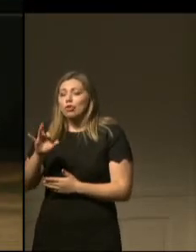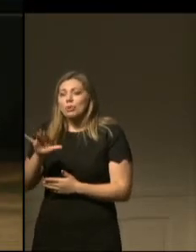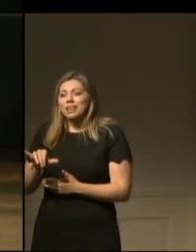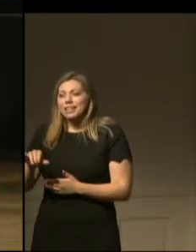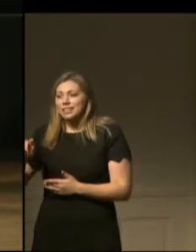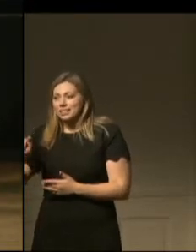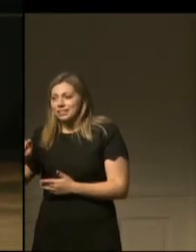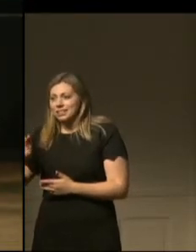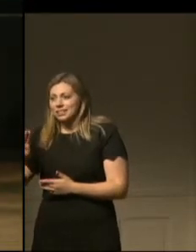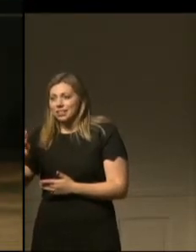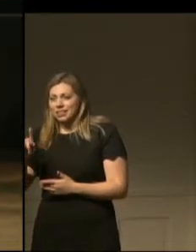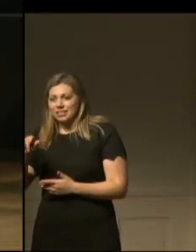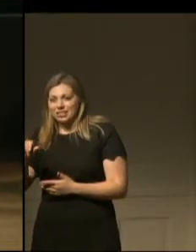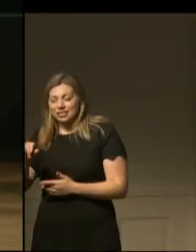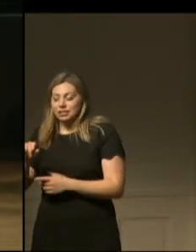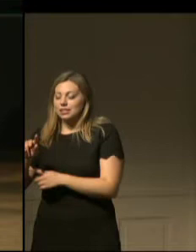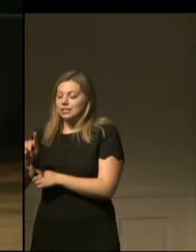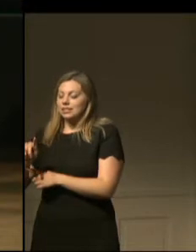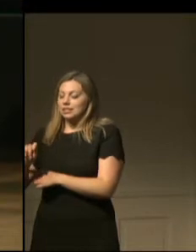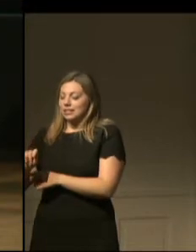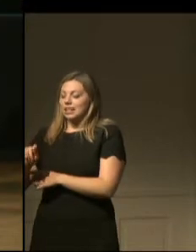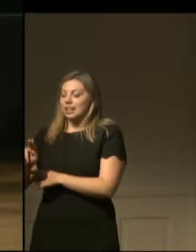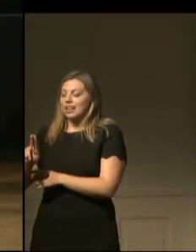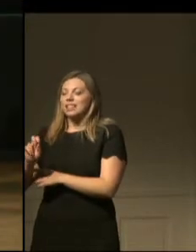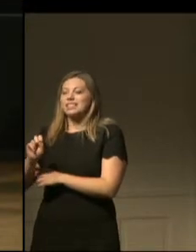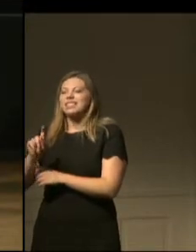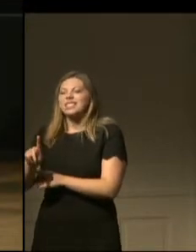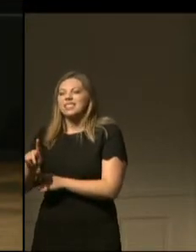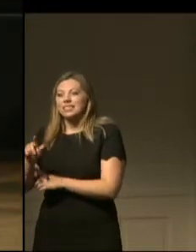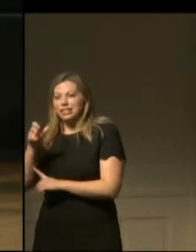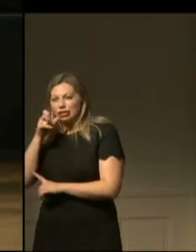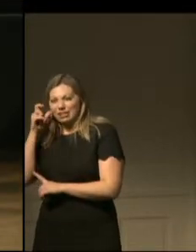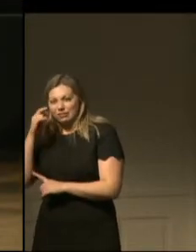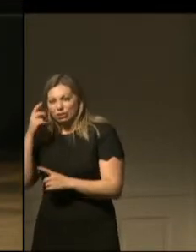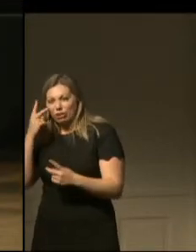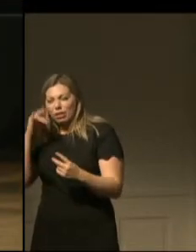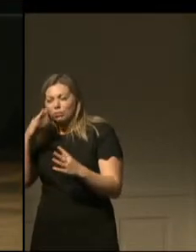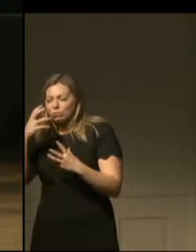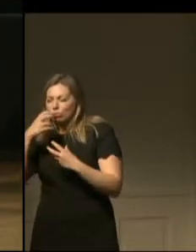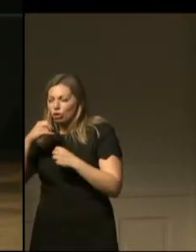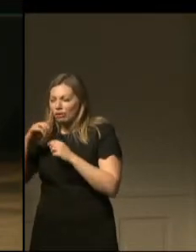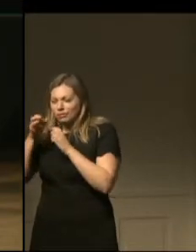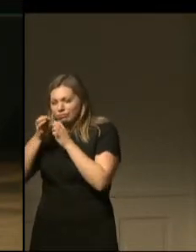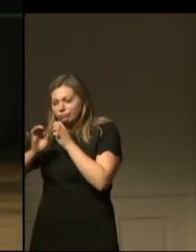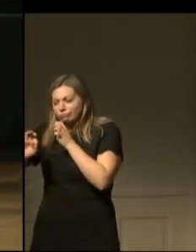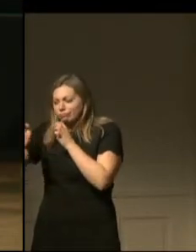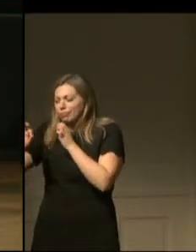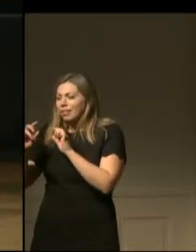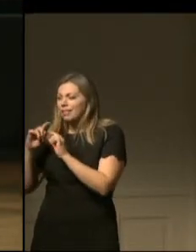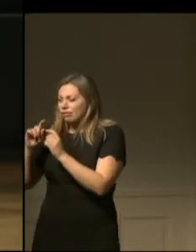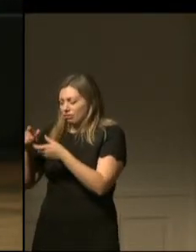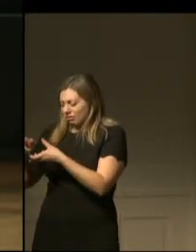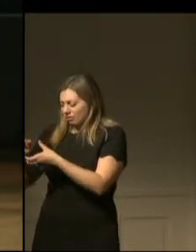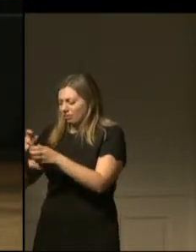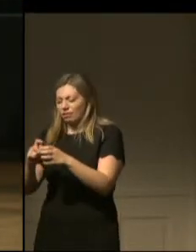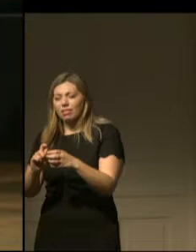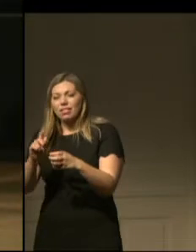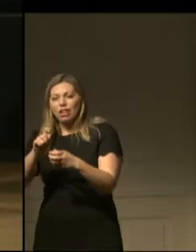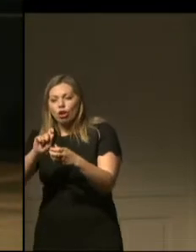were in the thing yesterday, they had this beautiful ivory tusk that was carved, and it had all these characters that were on